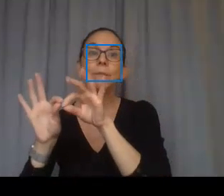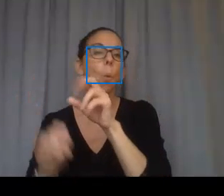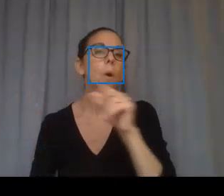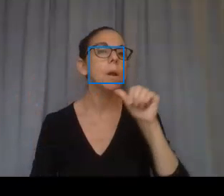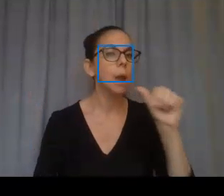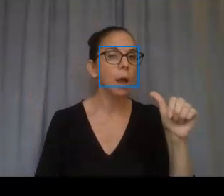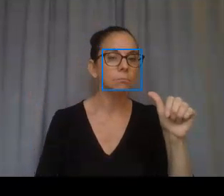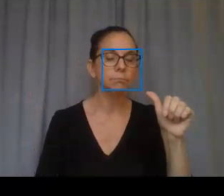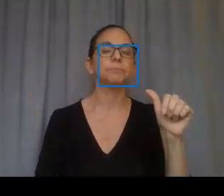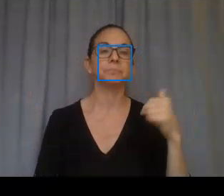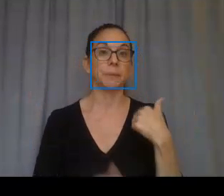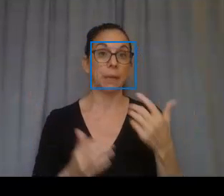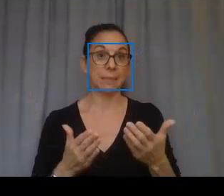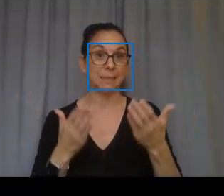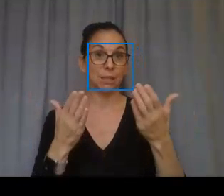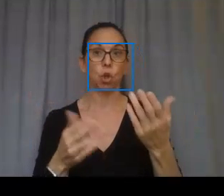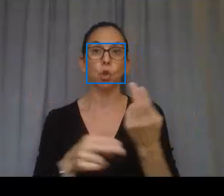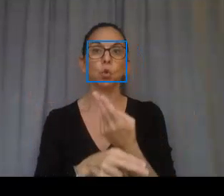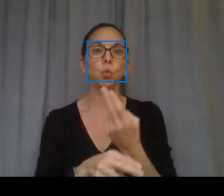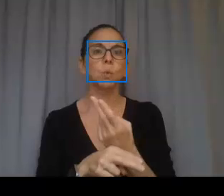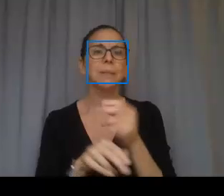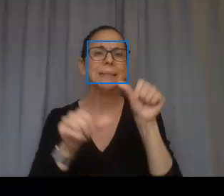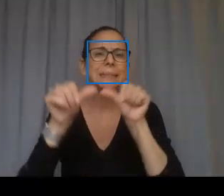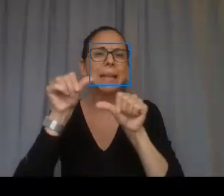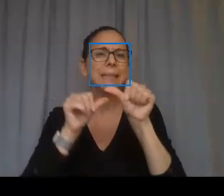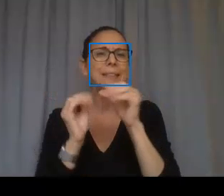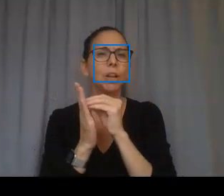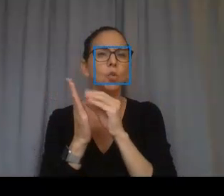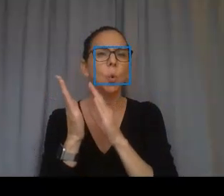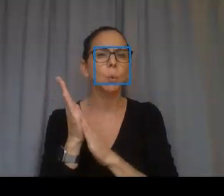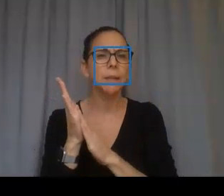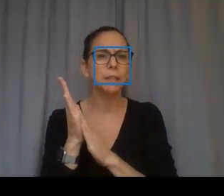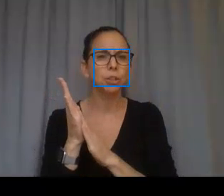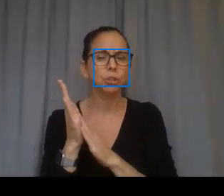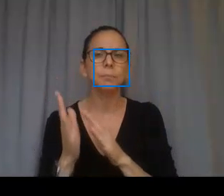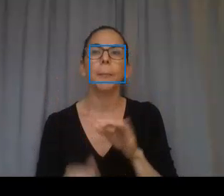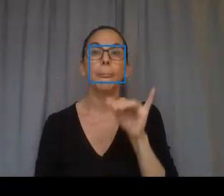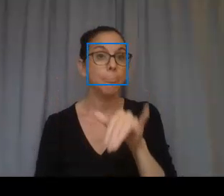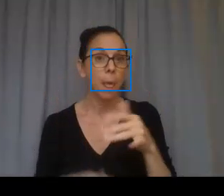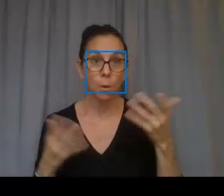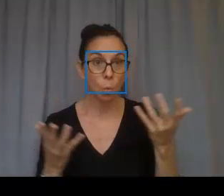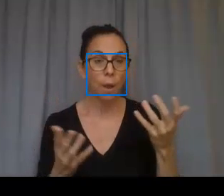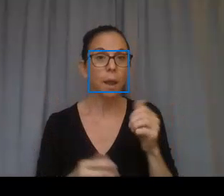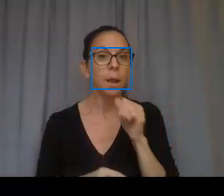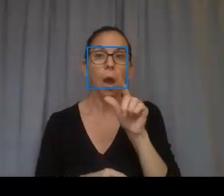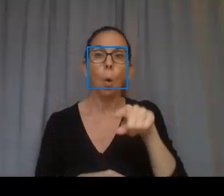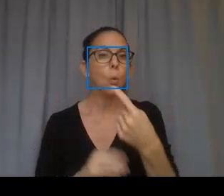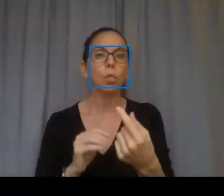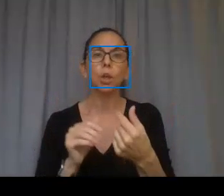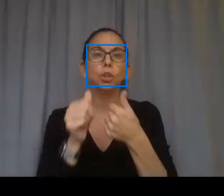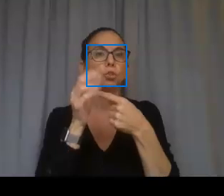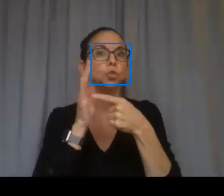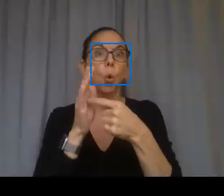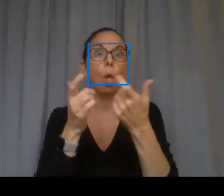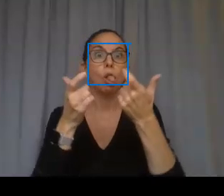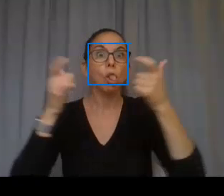my suggestion is to use scientific notation, because one of the things that scientific notation does well, it doesn't only show us large numbers